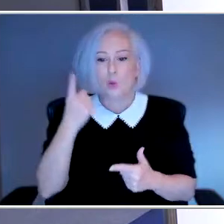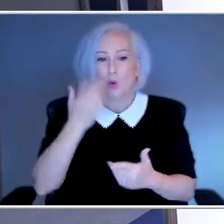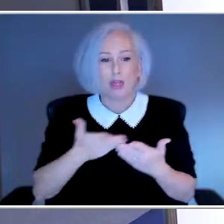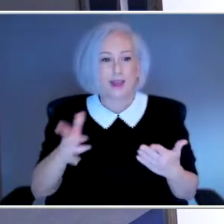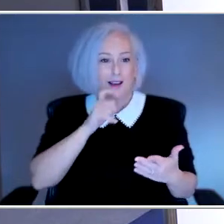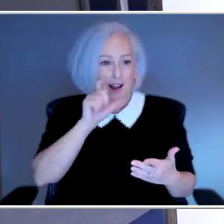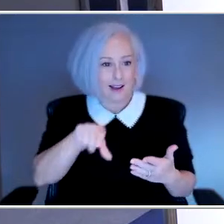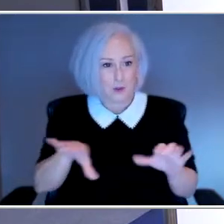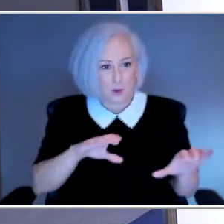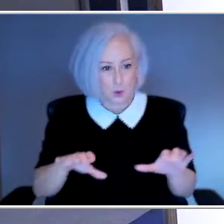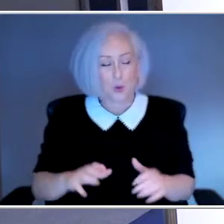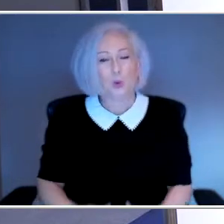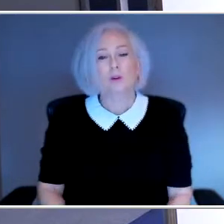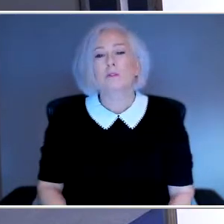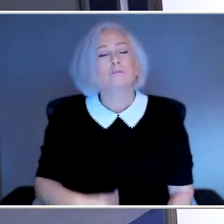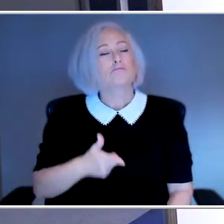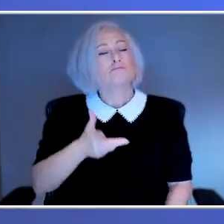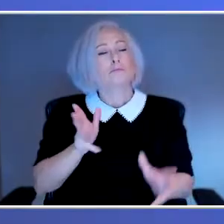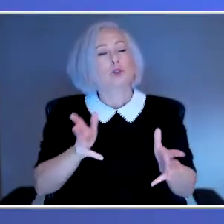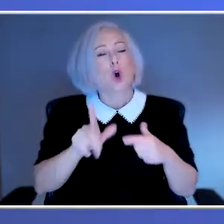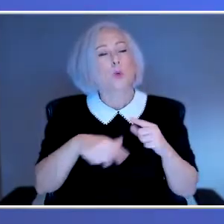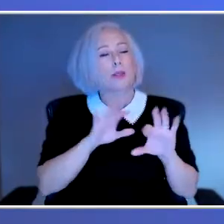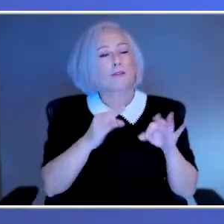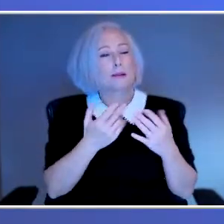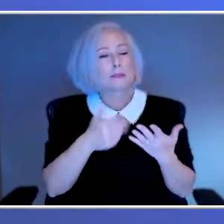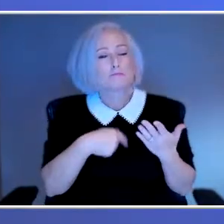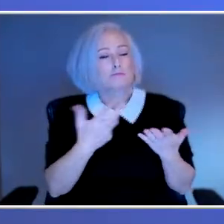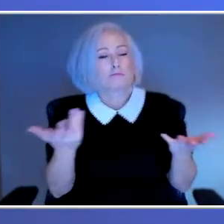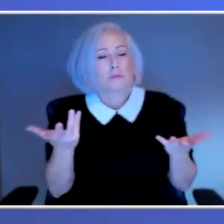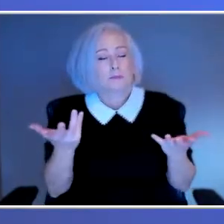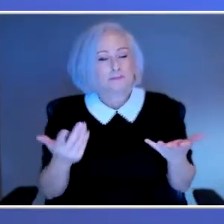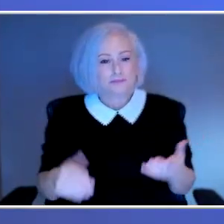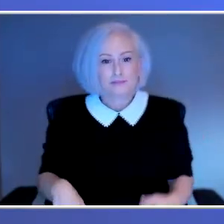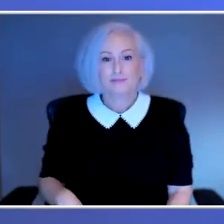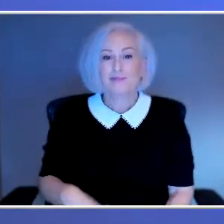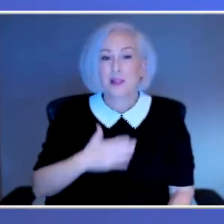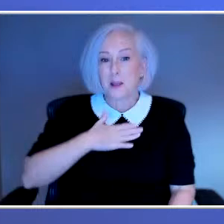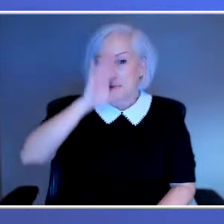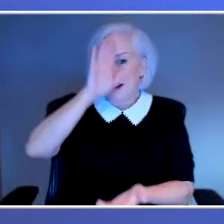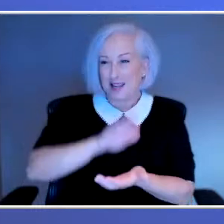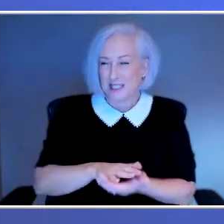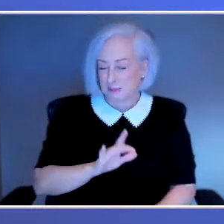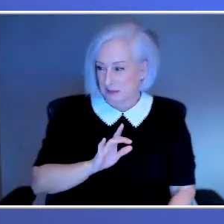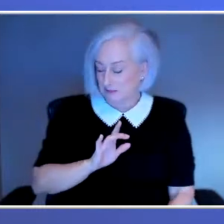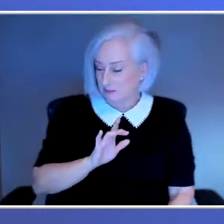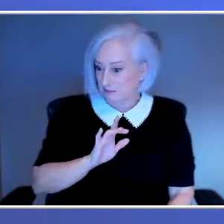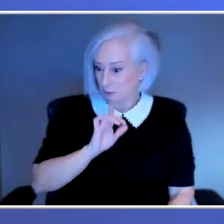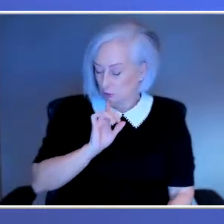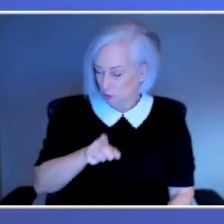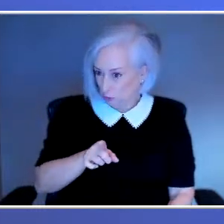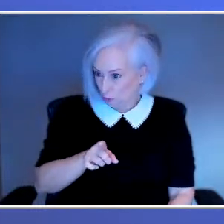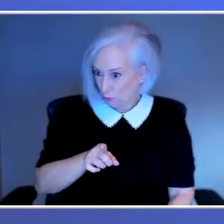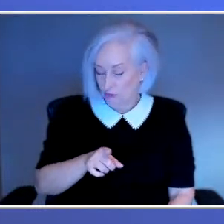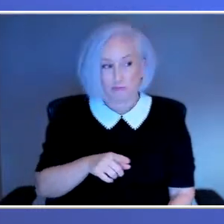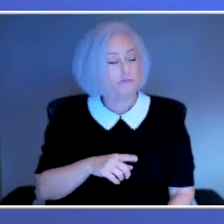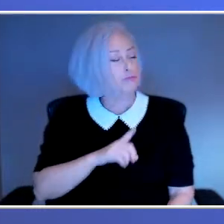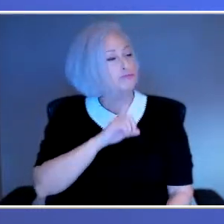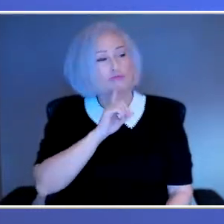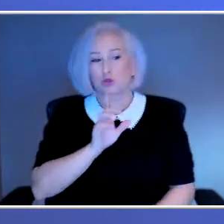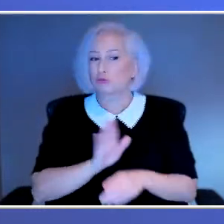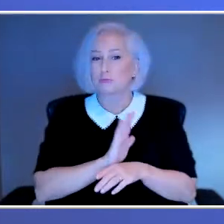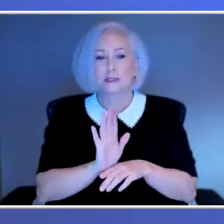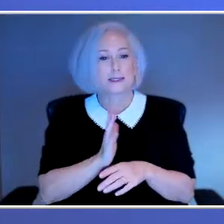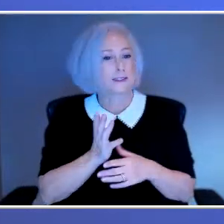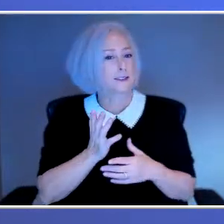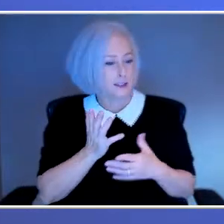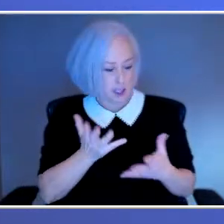your spouse? My husband, he was like, are you sure? I'm like, I'm positive. I don't want to have to do this.